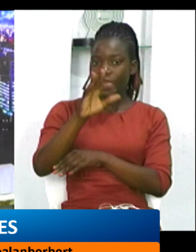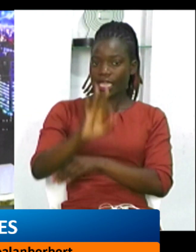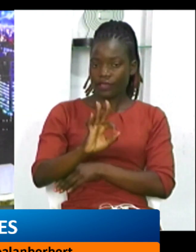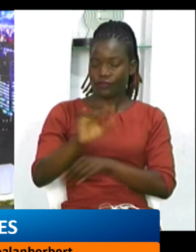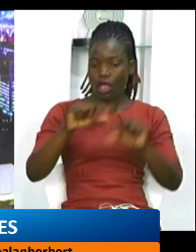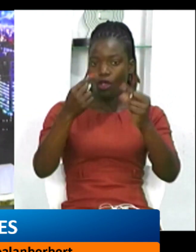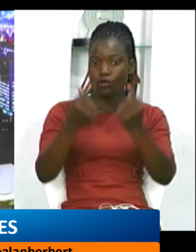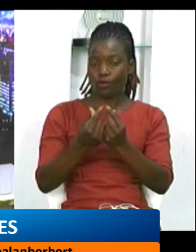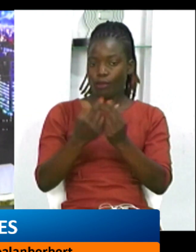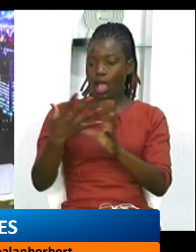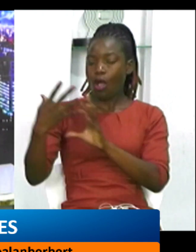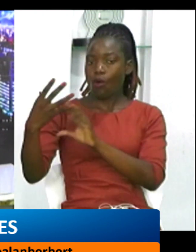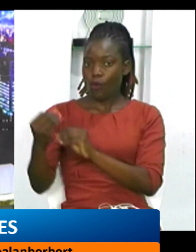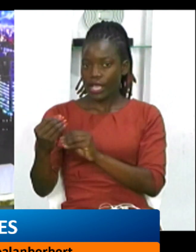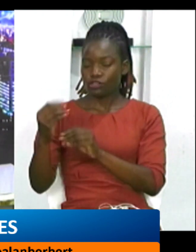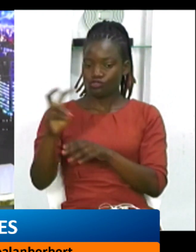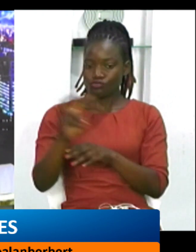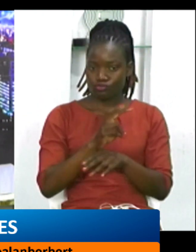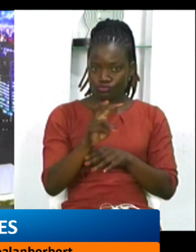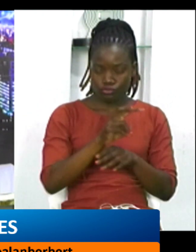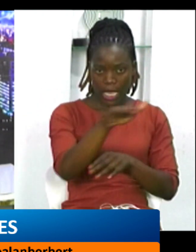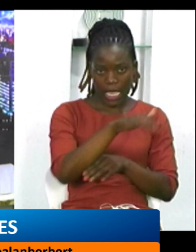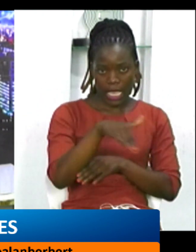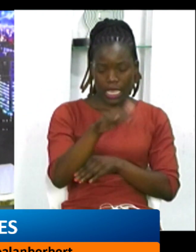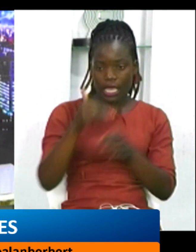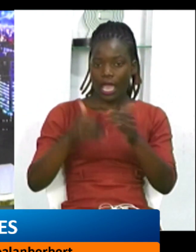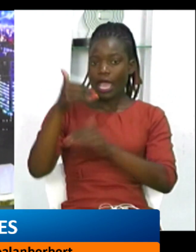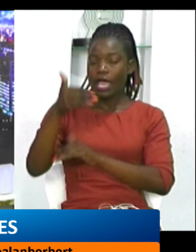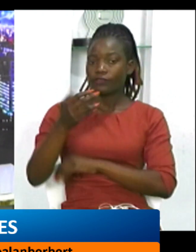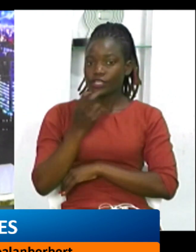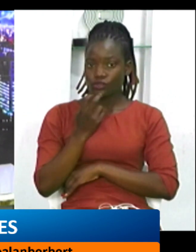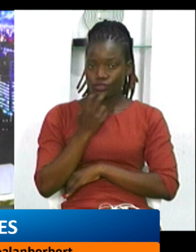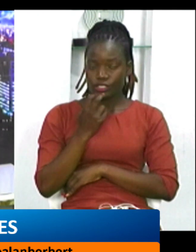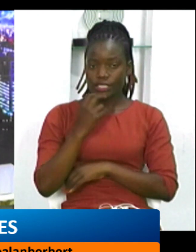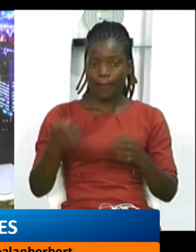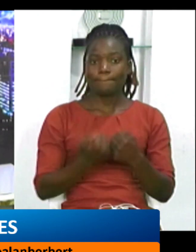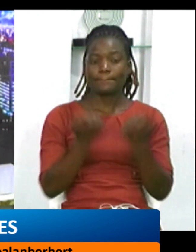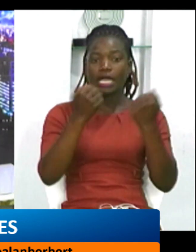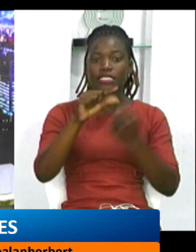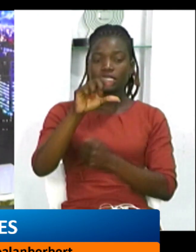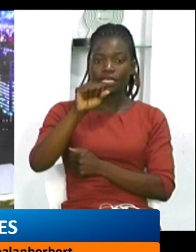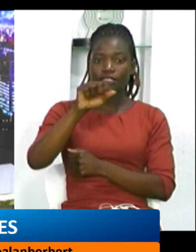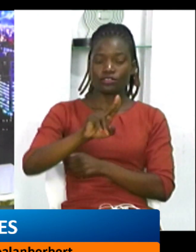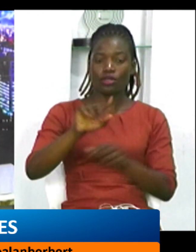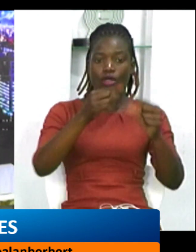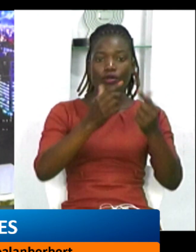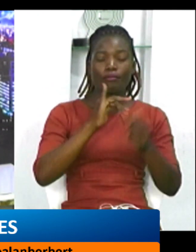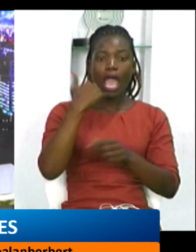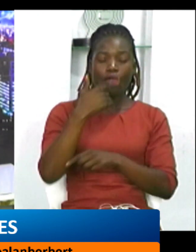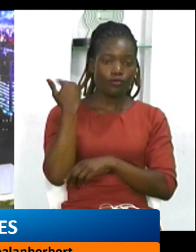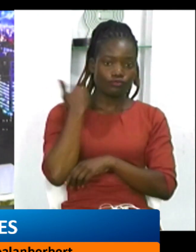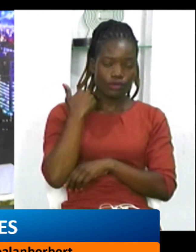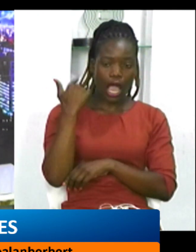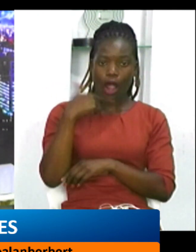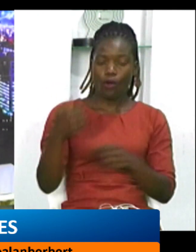troops took a lead role in patrolling the area following Tuesday's ambush of a GSU camp by armed bandits who laid a